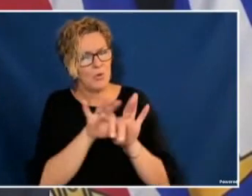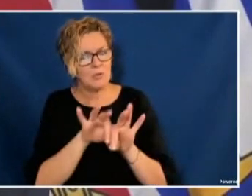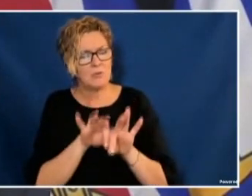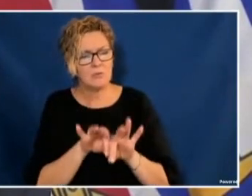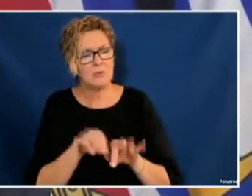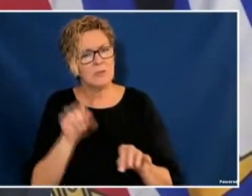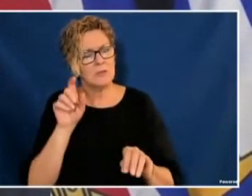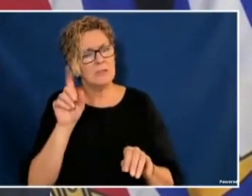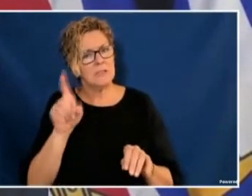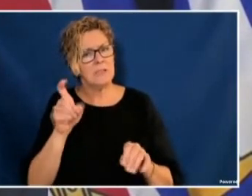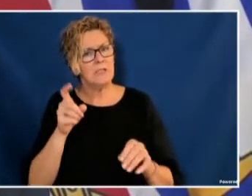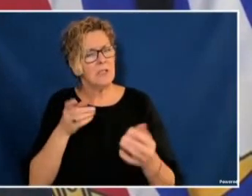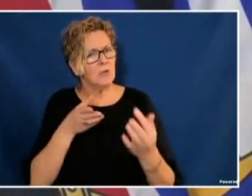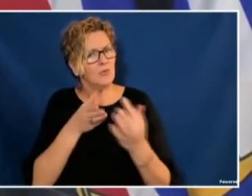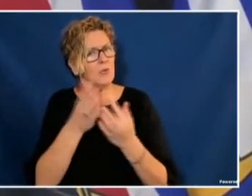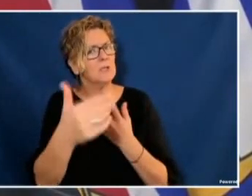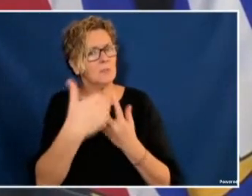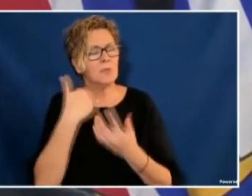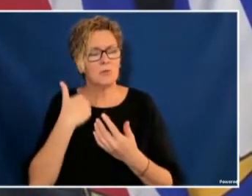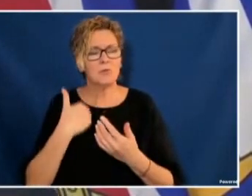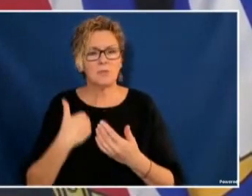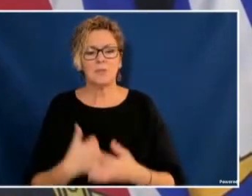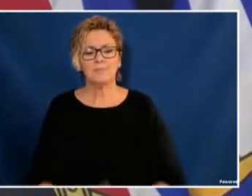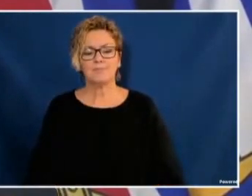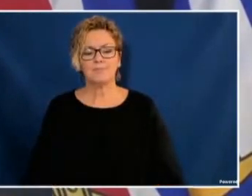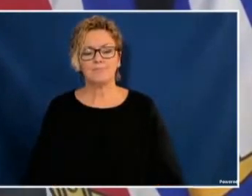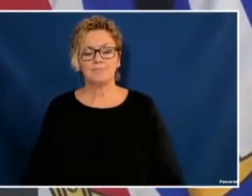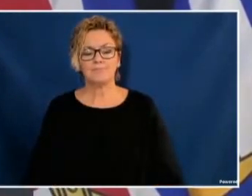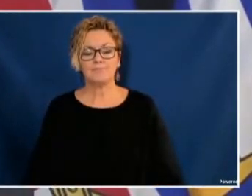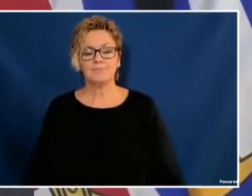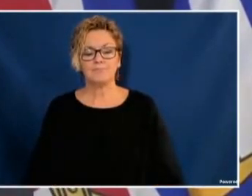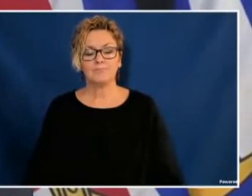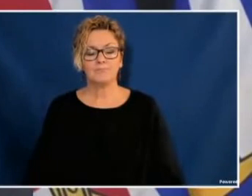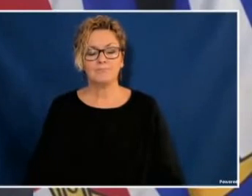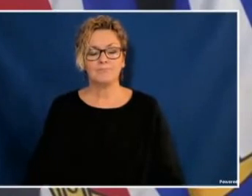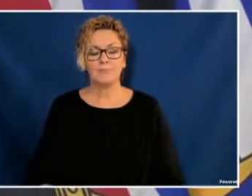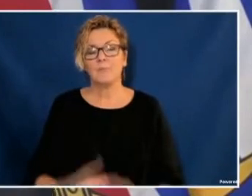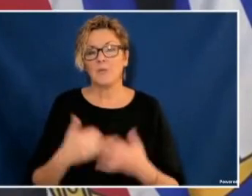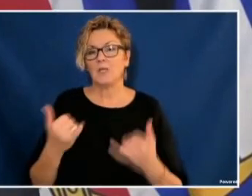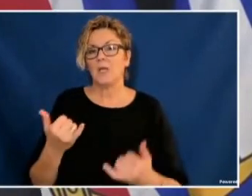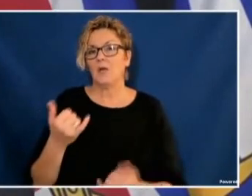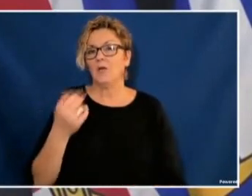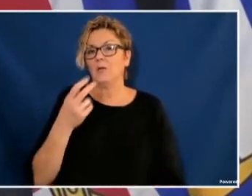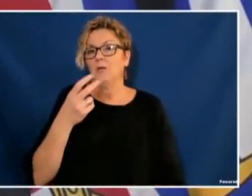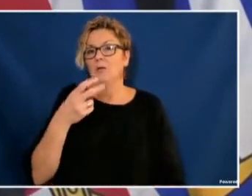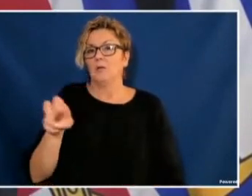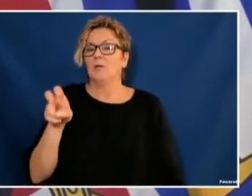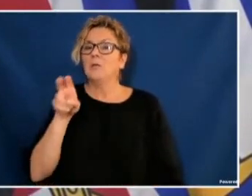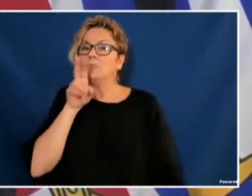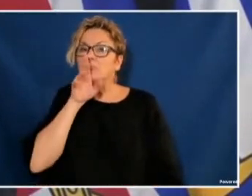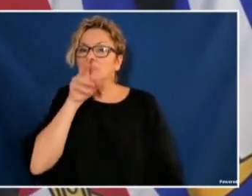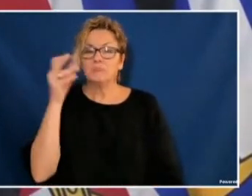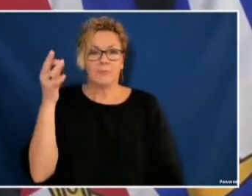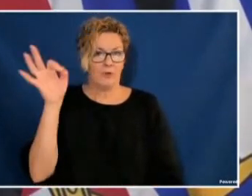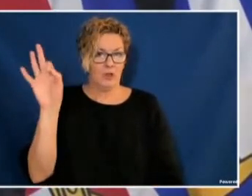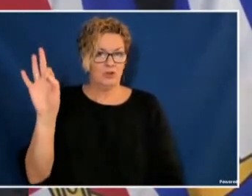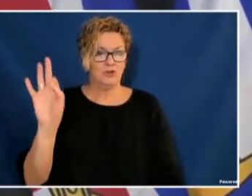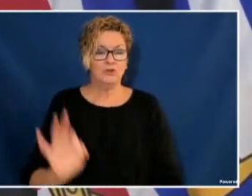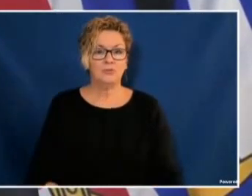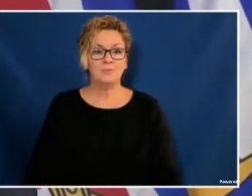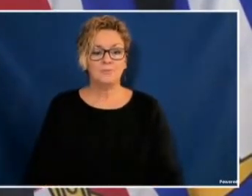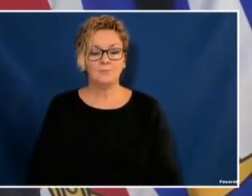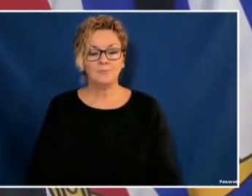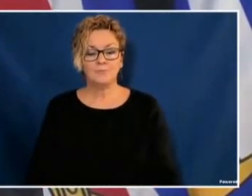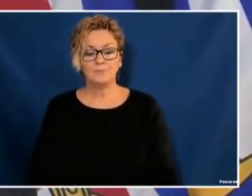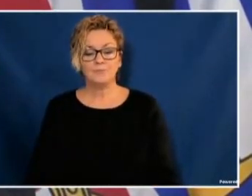a follow-up, Tina? Yes, please, if I may. Our sources say a